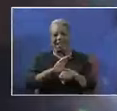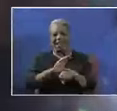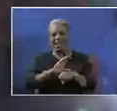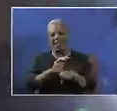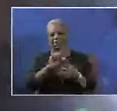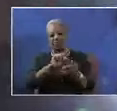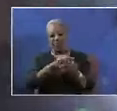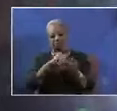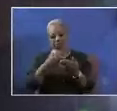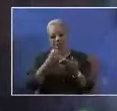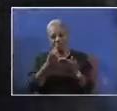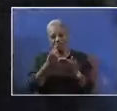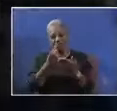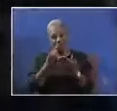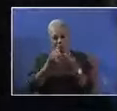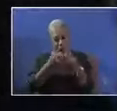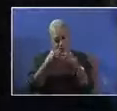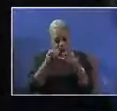bless you.